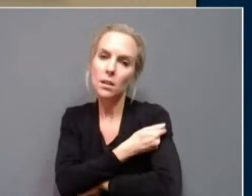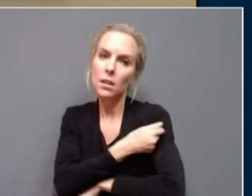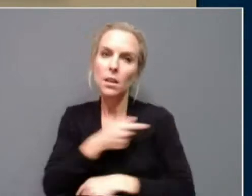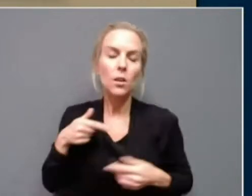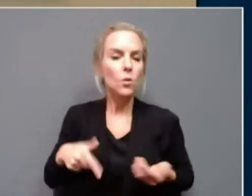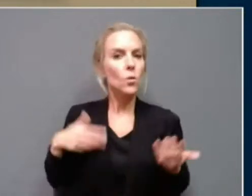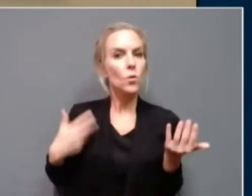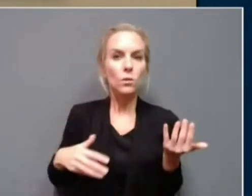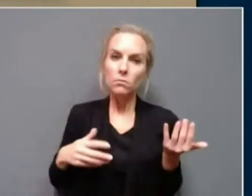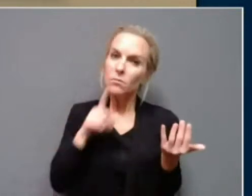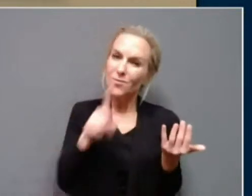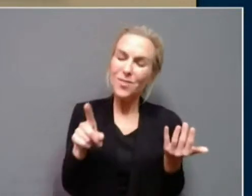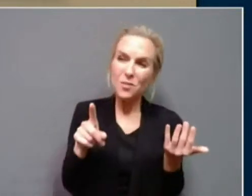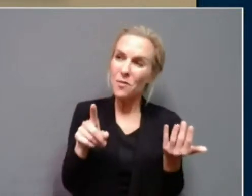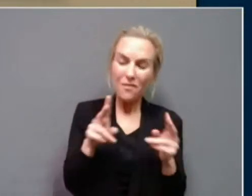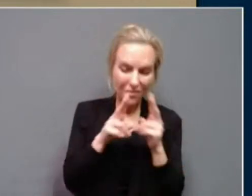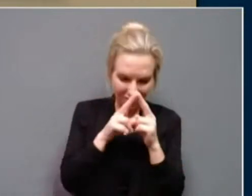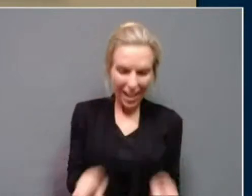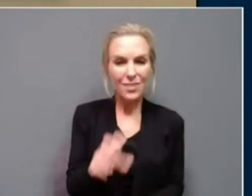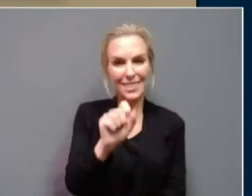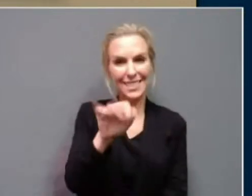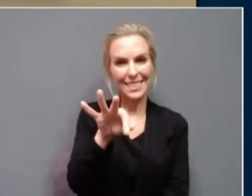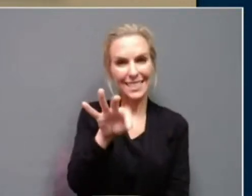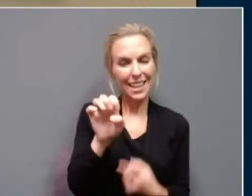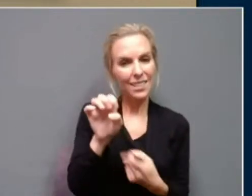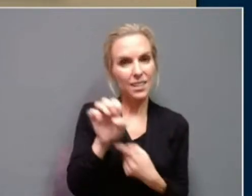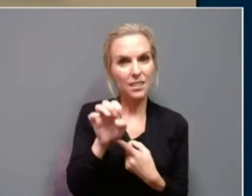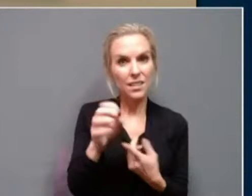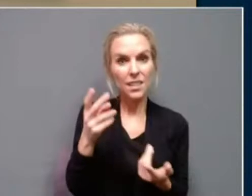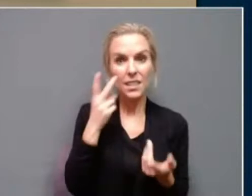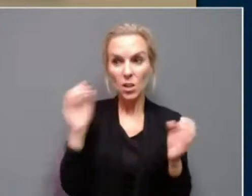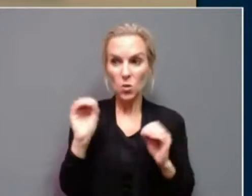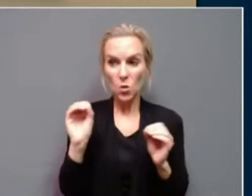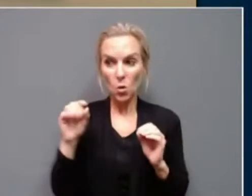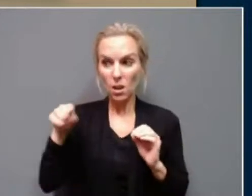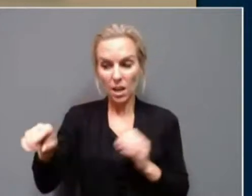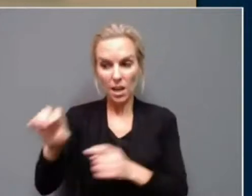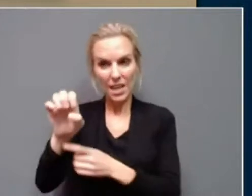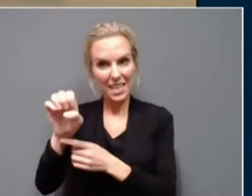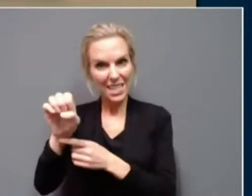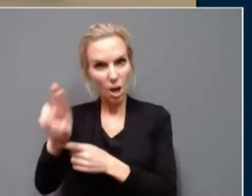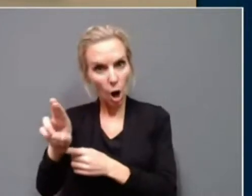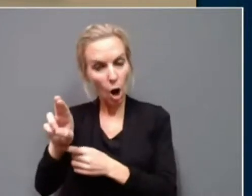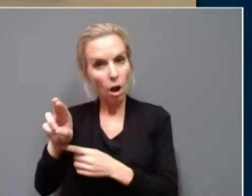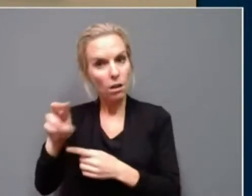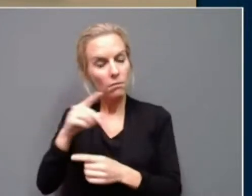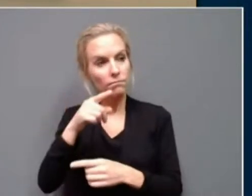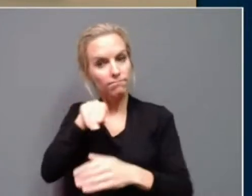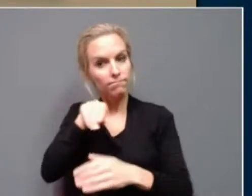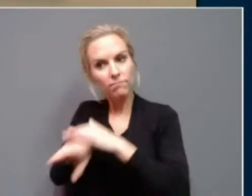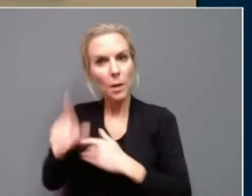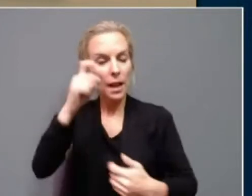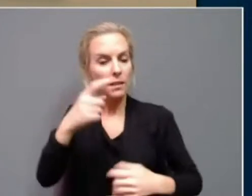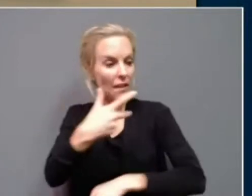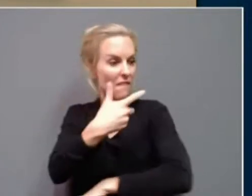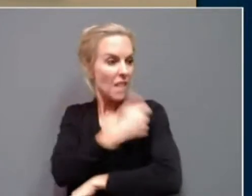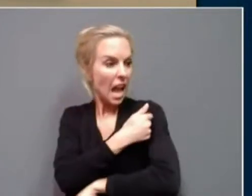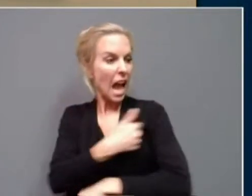safe. We've not seen anybody in our emergency room with a vaccine complication, but we've